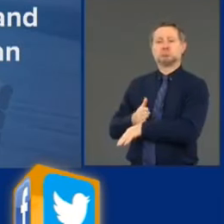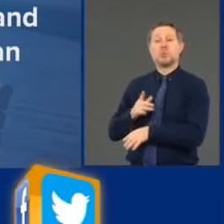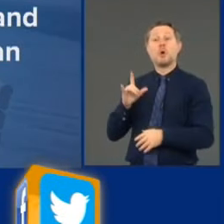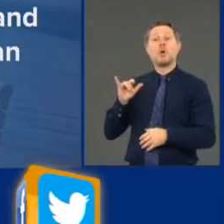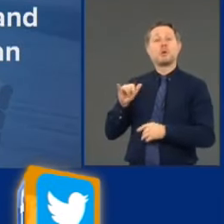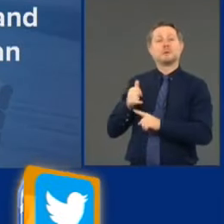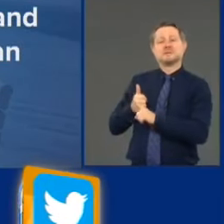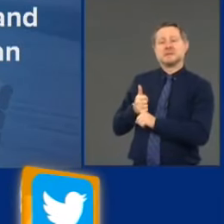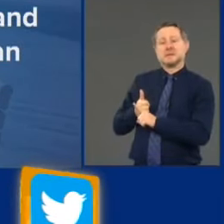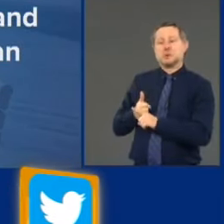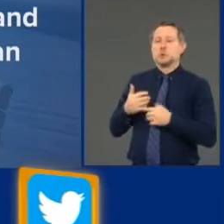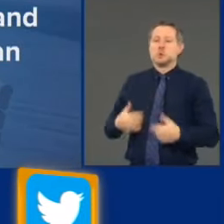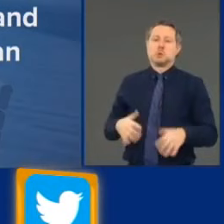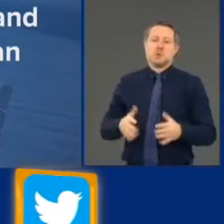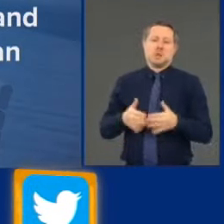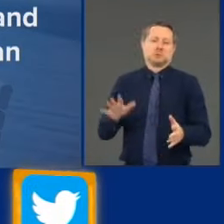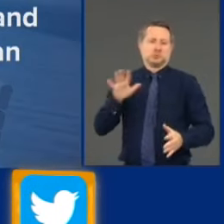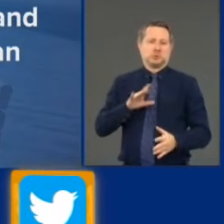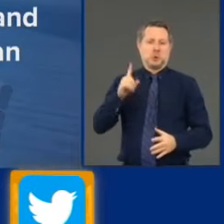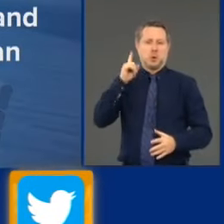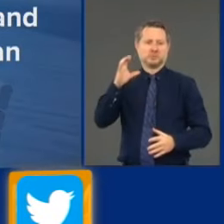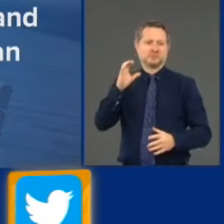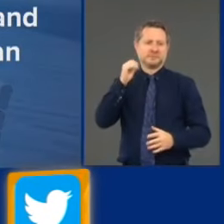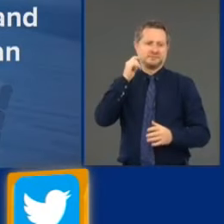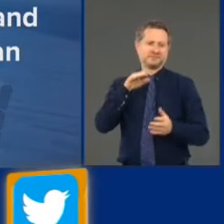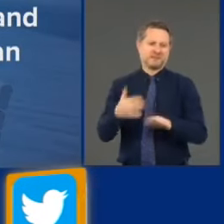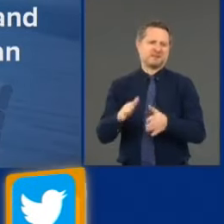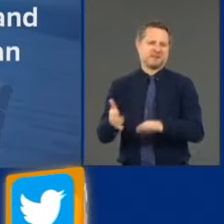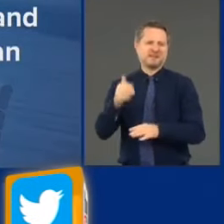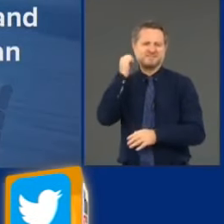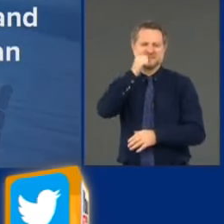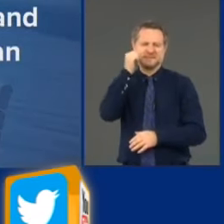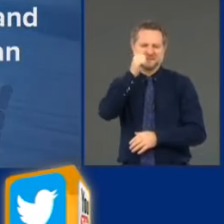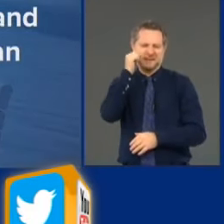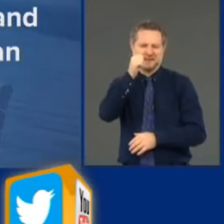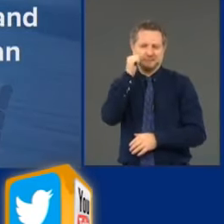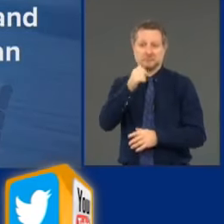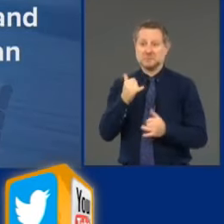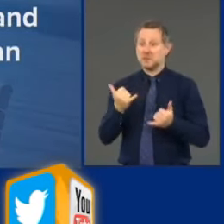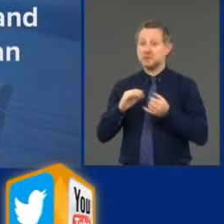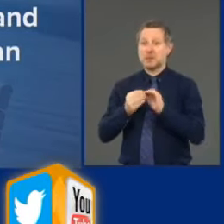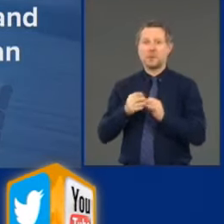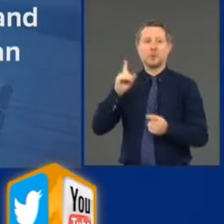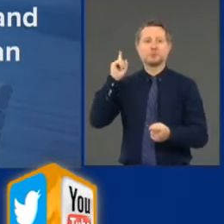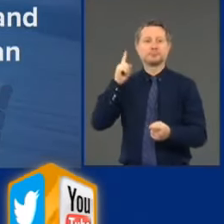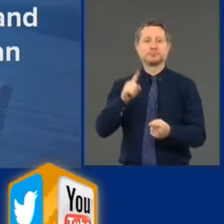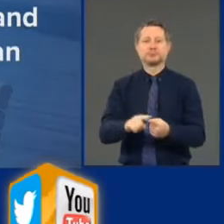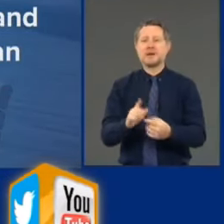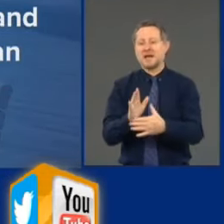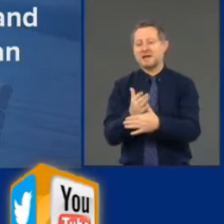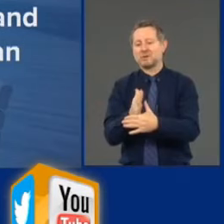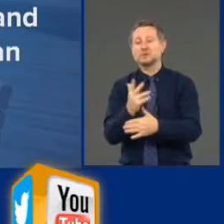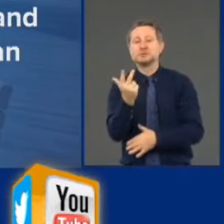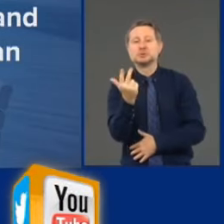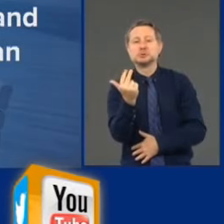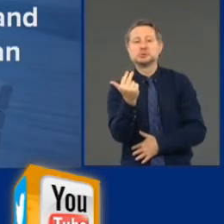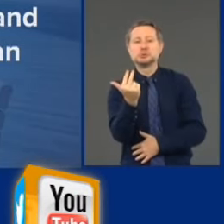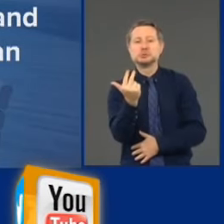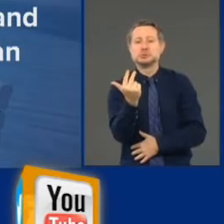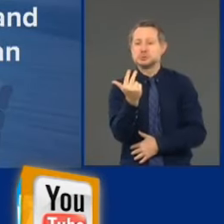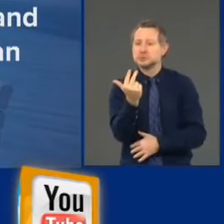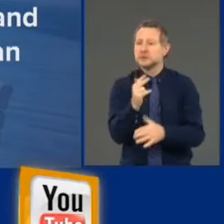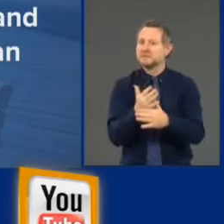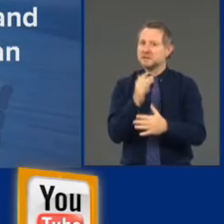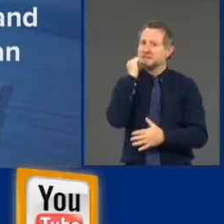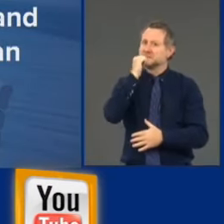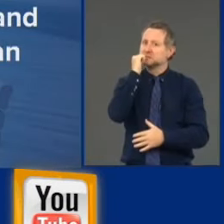100 residents per day. We're now down to about 13 per day. When